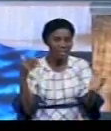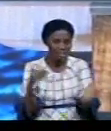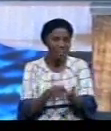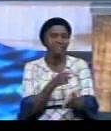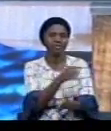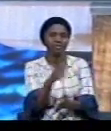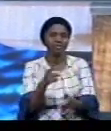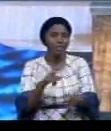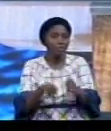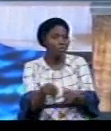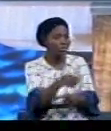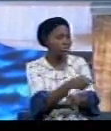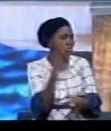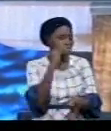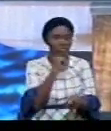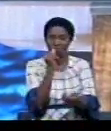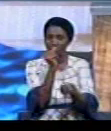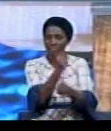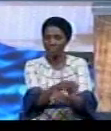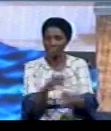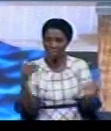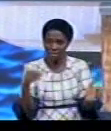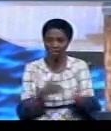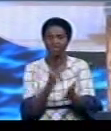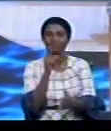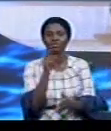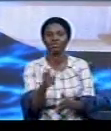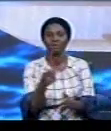not prevail against thee. For I